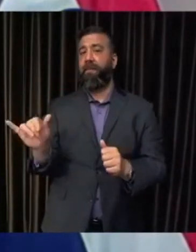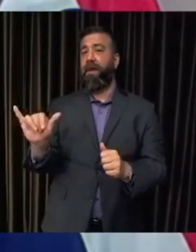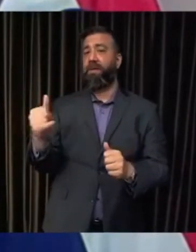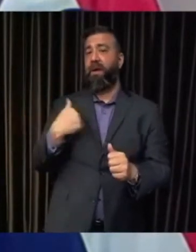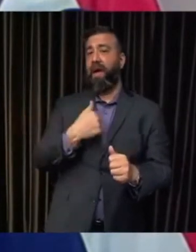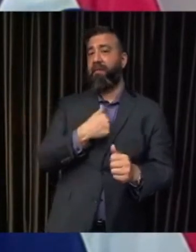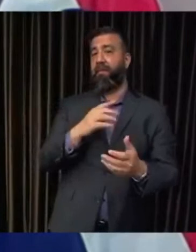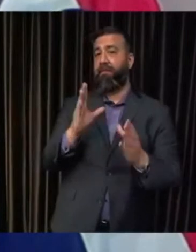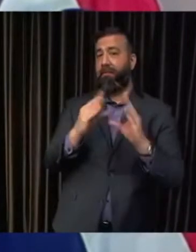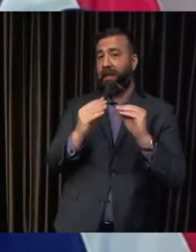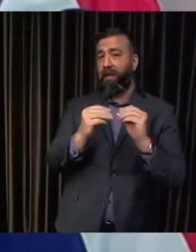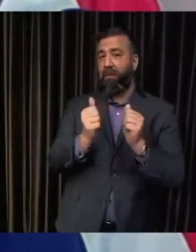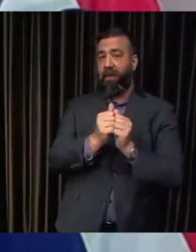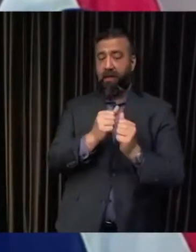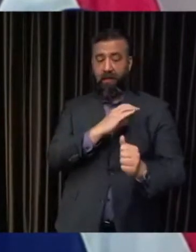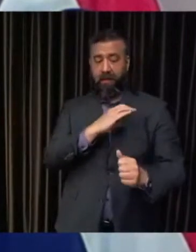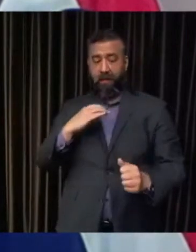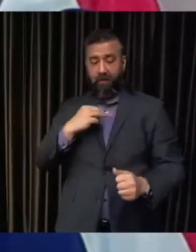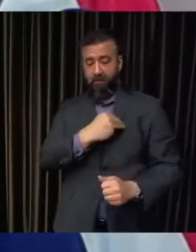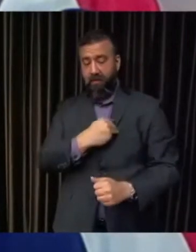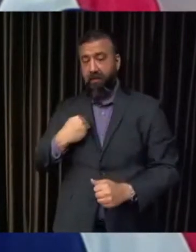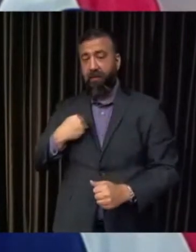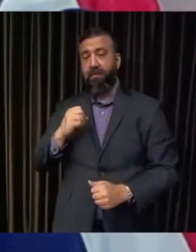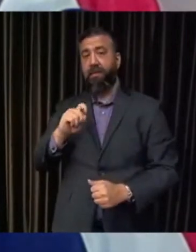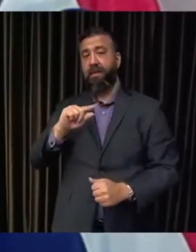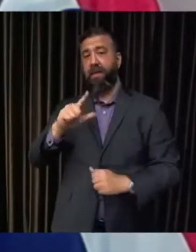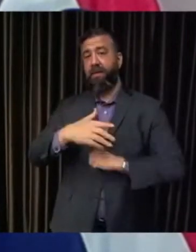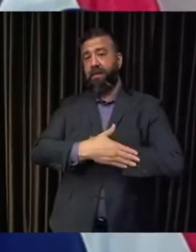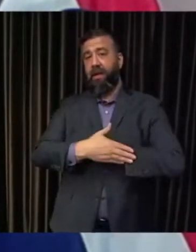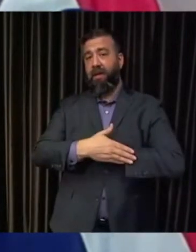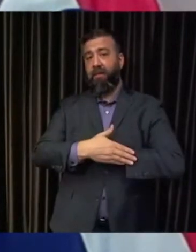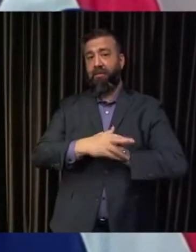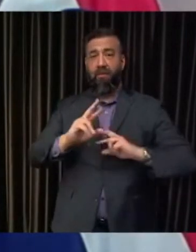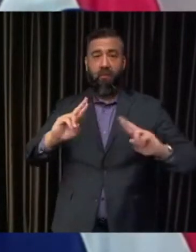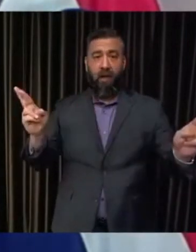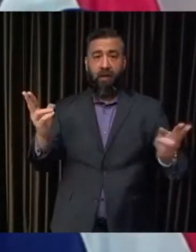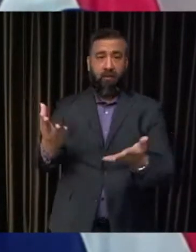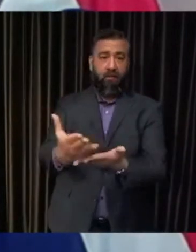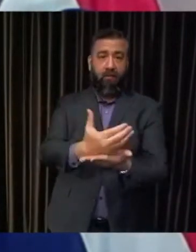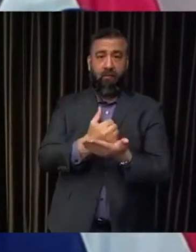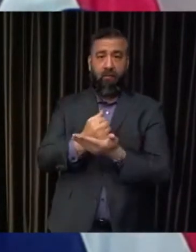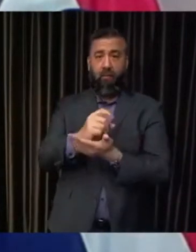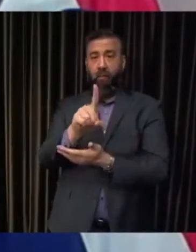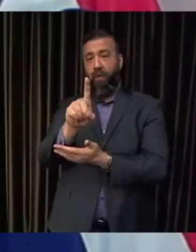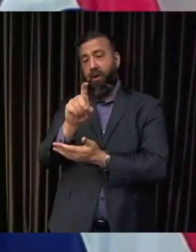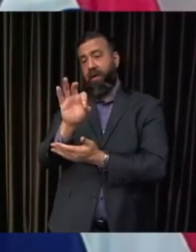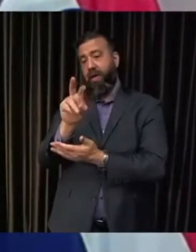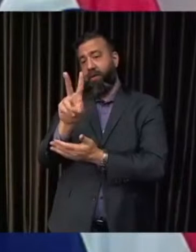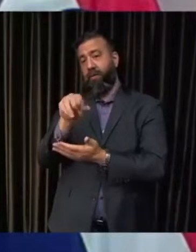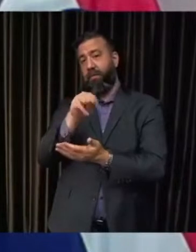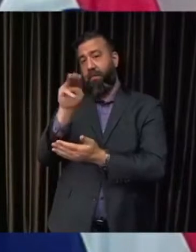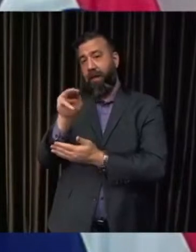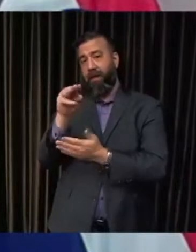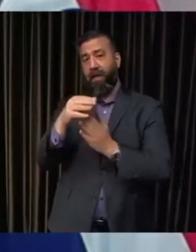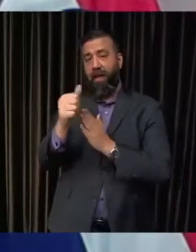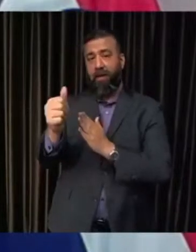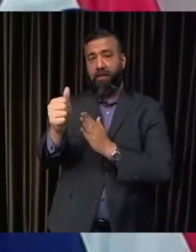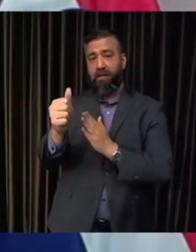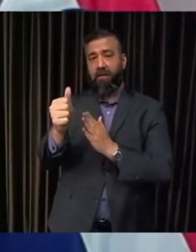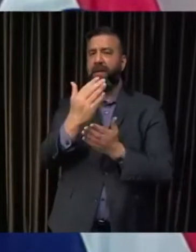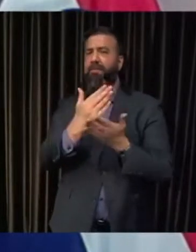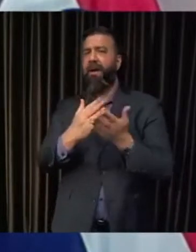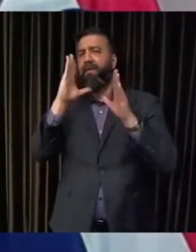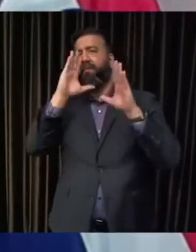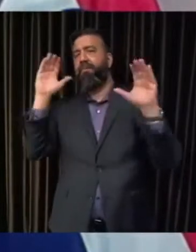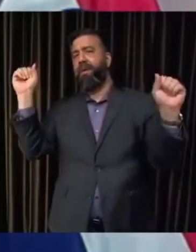with council members as St. Louis County prepares to receive about $192 million as part of President Biden's American